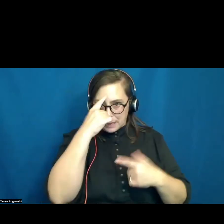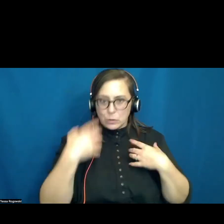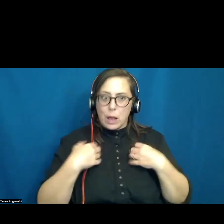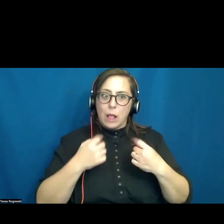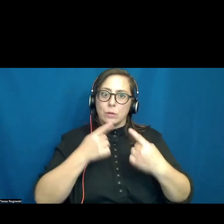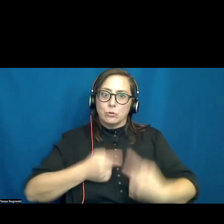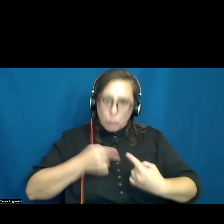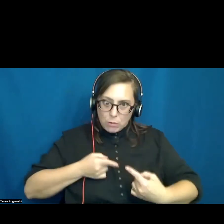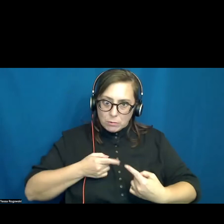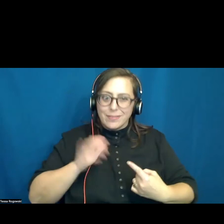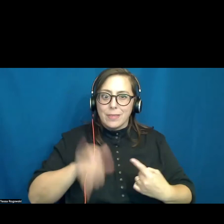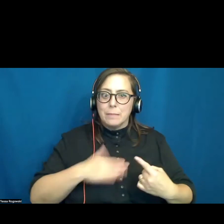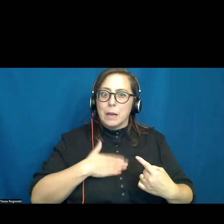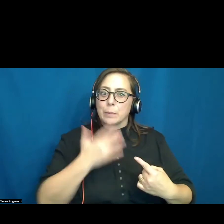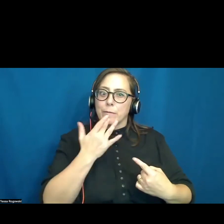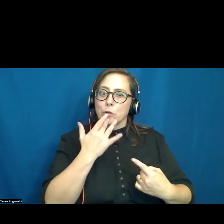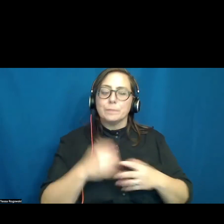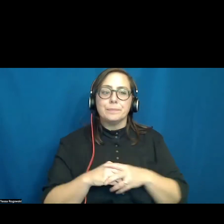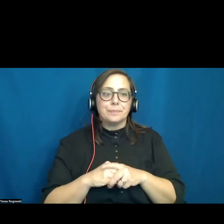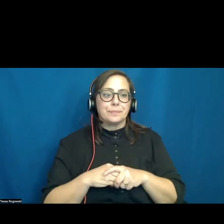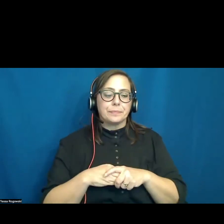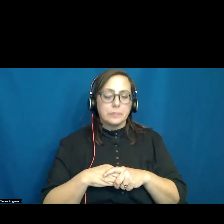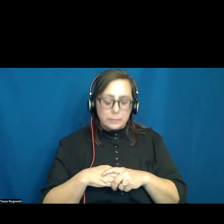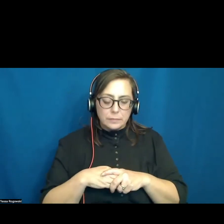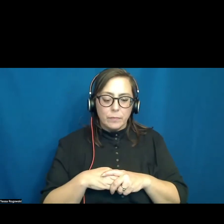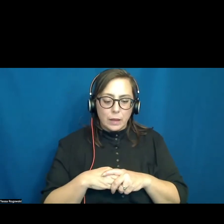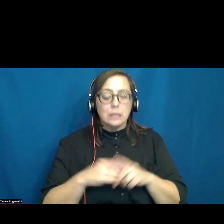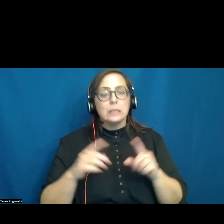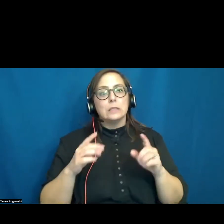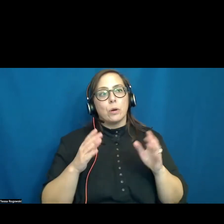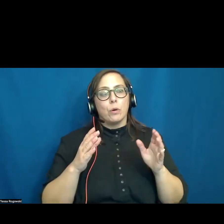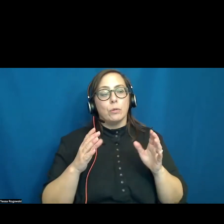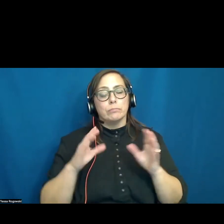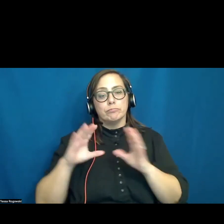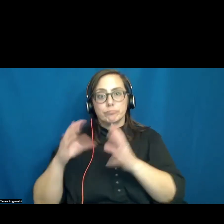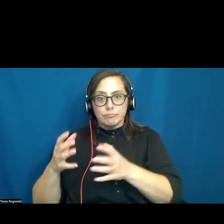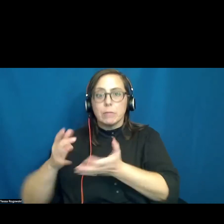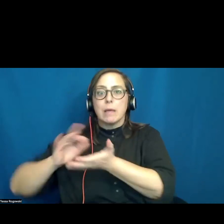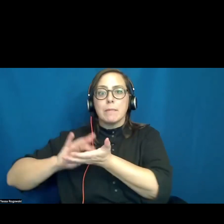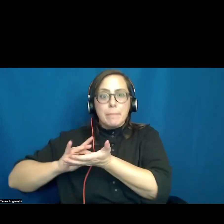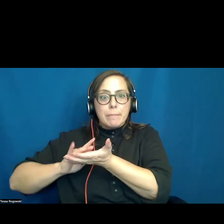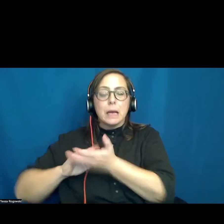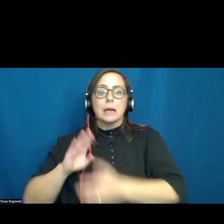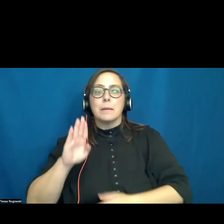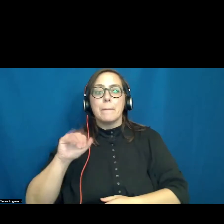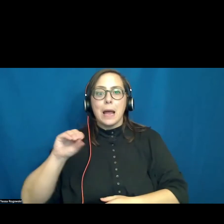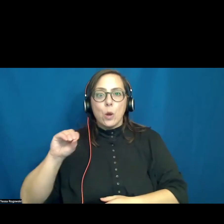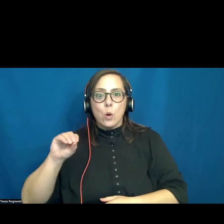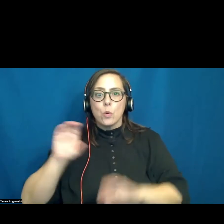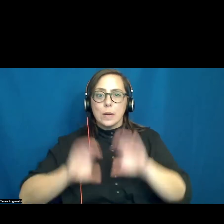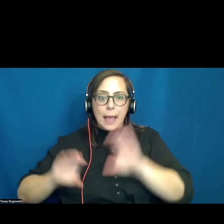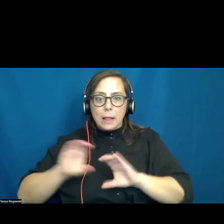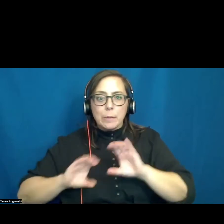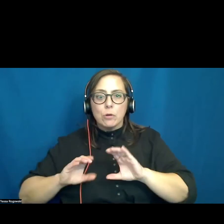on one hand, we have the medical model. This is the biochemical